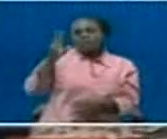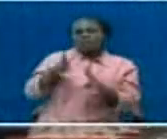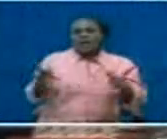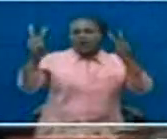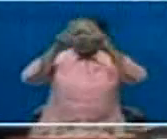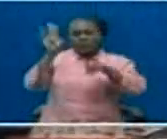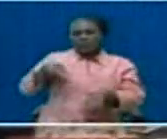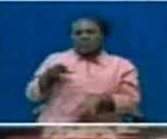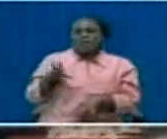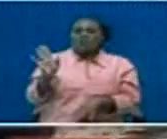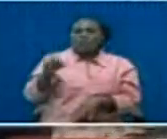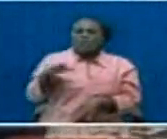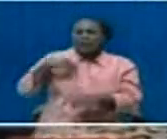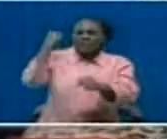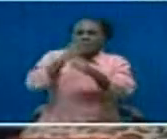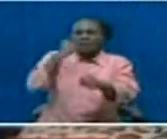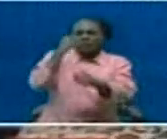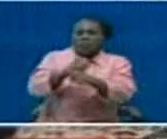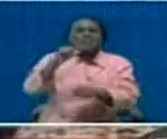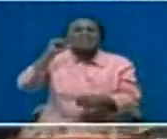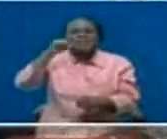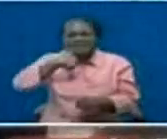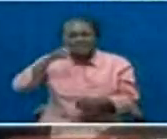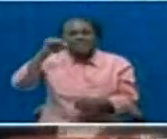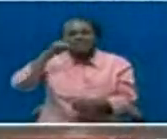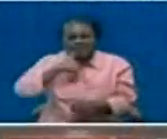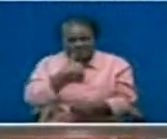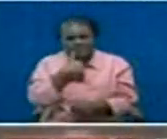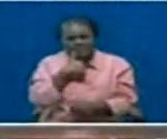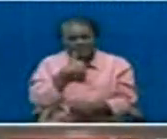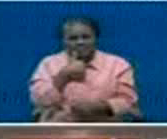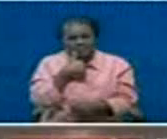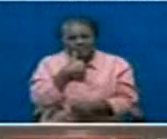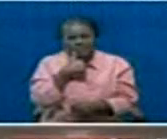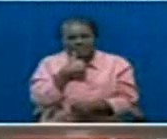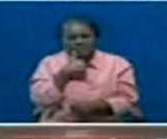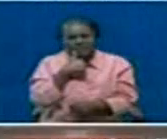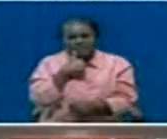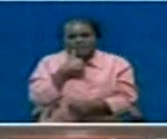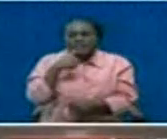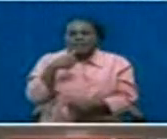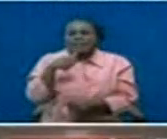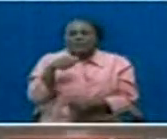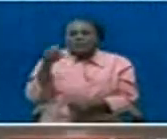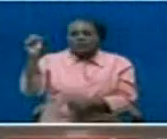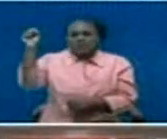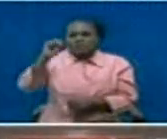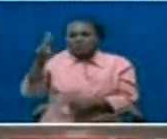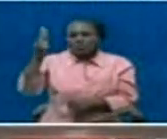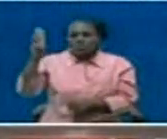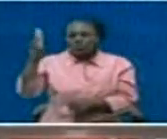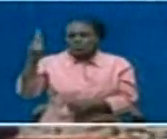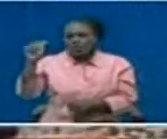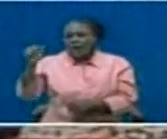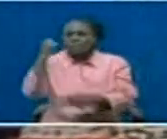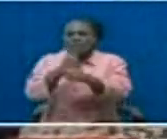By the way, our women have performed very, very nicely. Yeah. Yeah. Is even Lesuda one from Samburu? Yeah, Lesuda and my son, Leshoma, they have